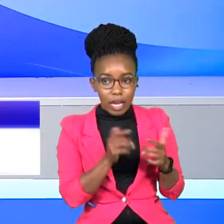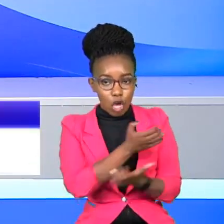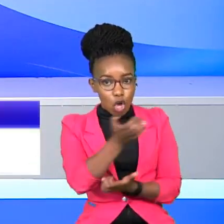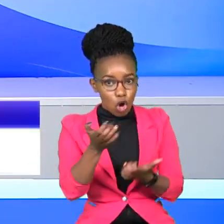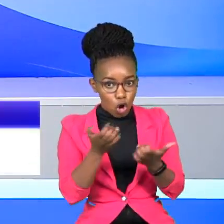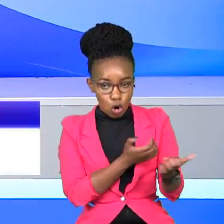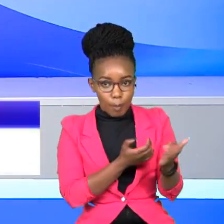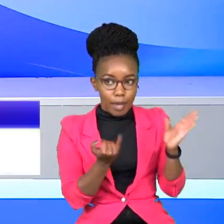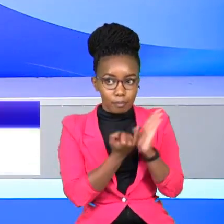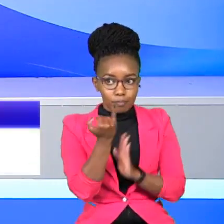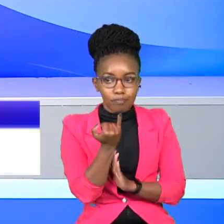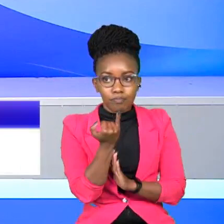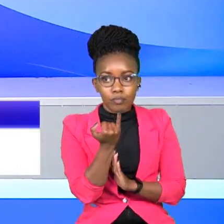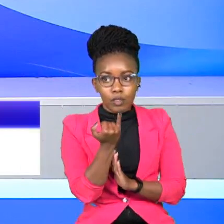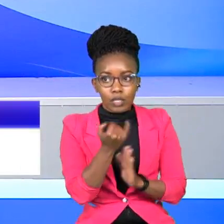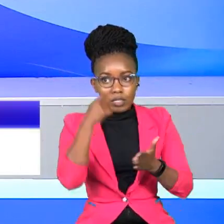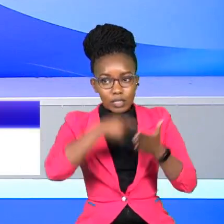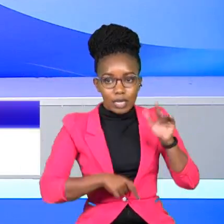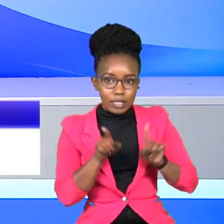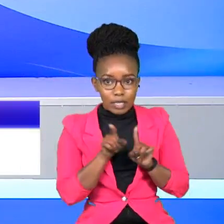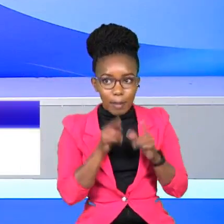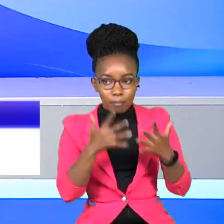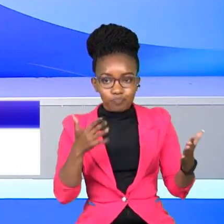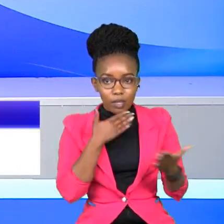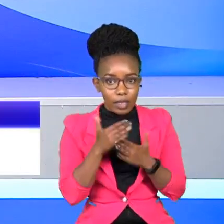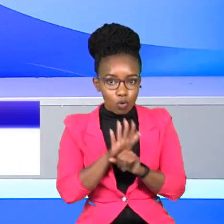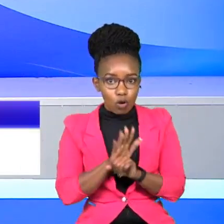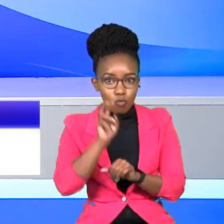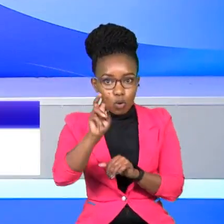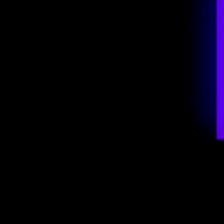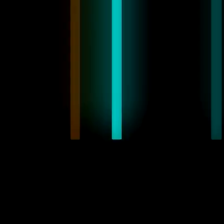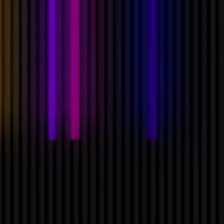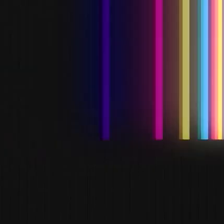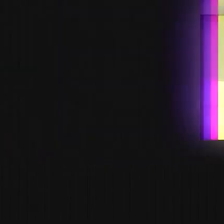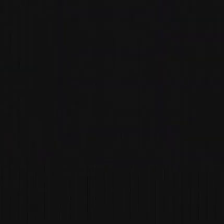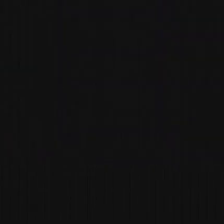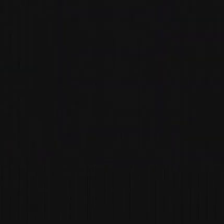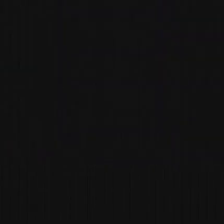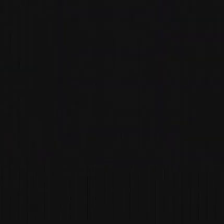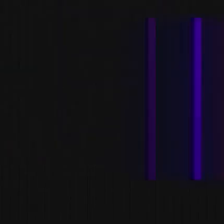economy through port taxes and logistics. Many thanks for watching Inside Somaliland.